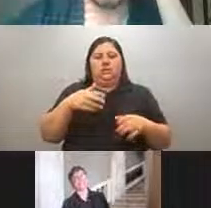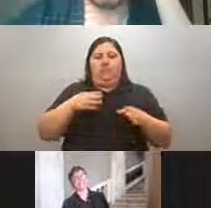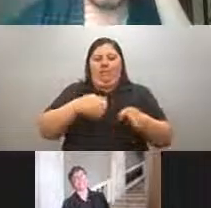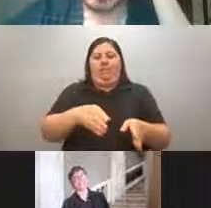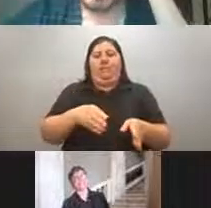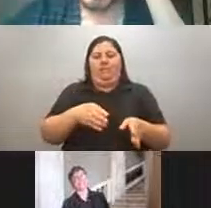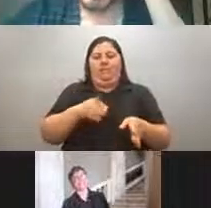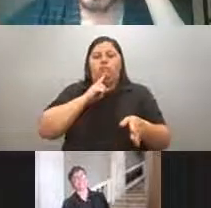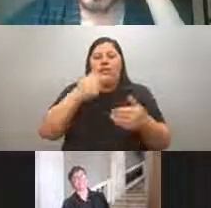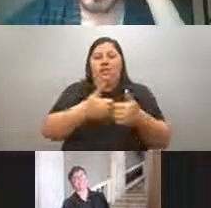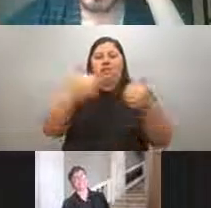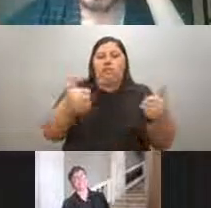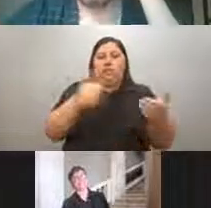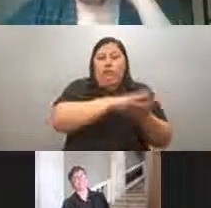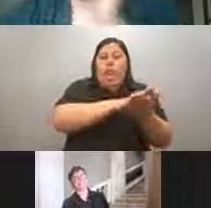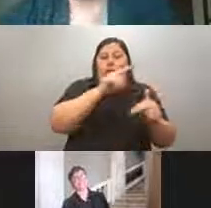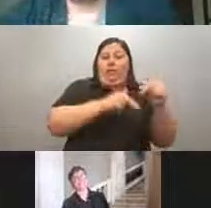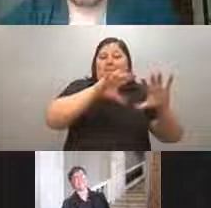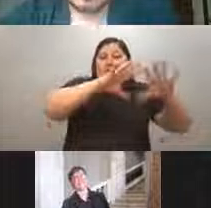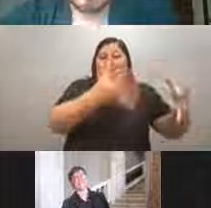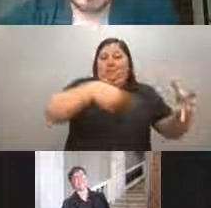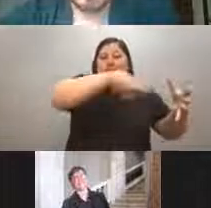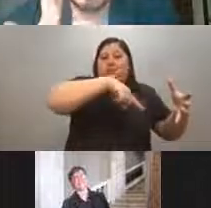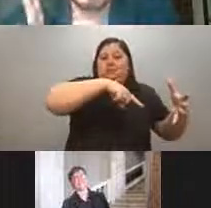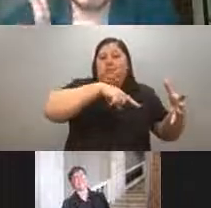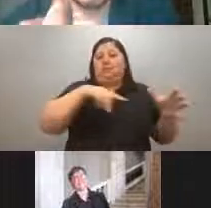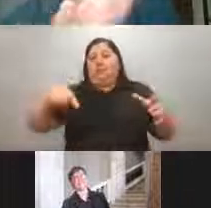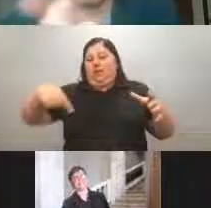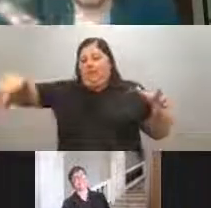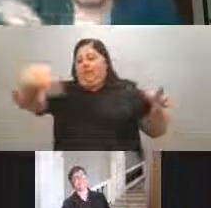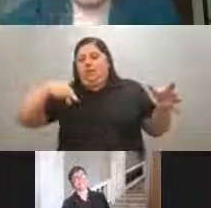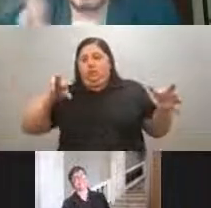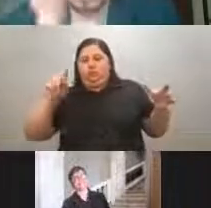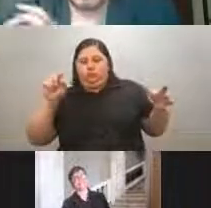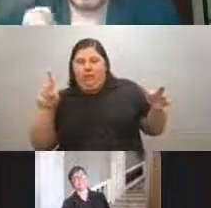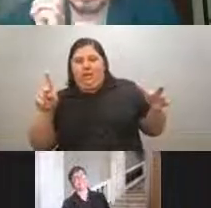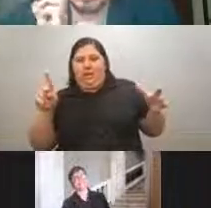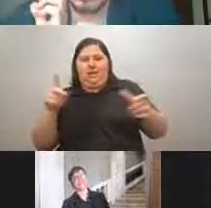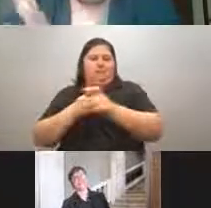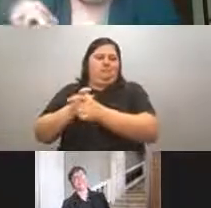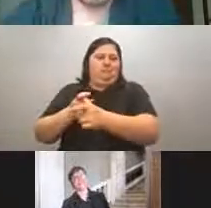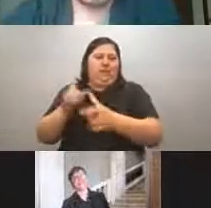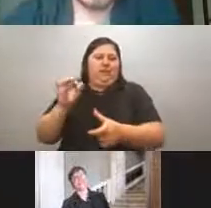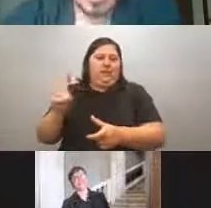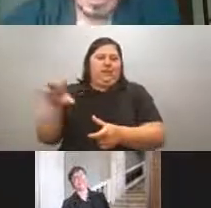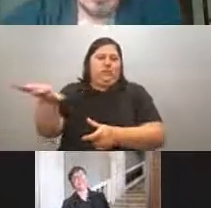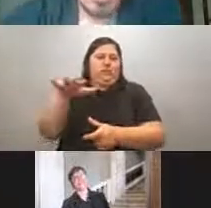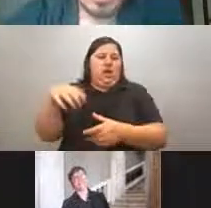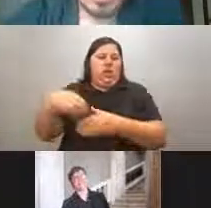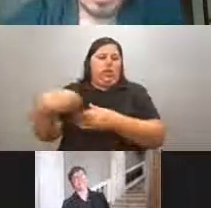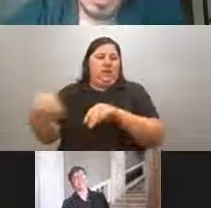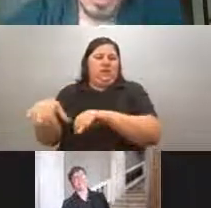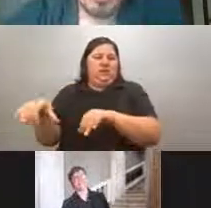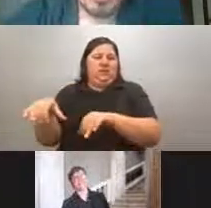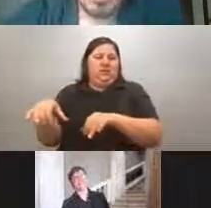school buildings and also the track and campus field and some of the outdoor activities.